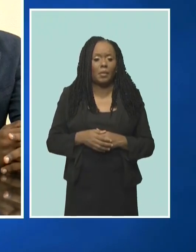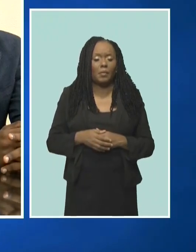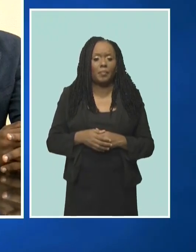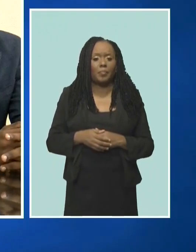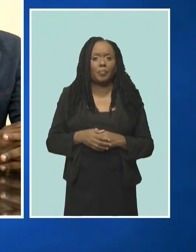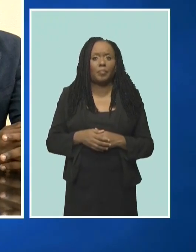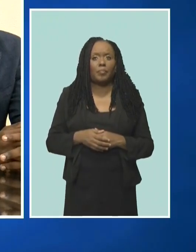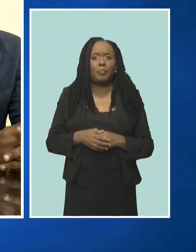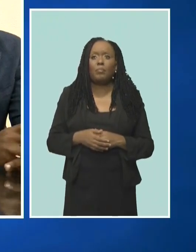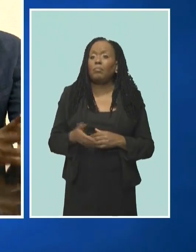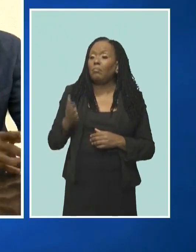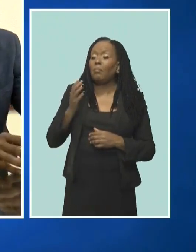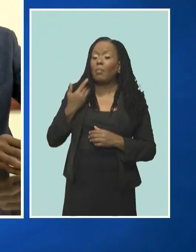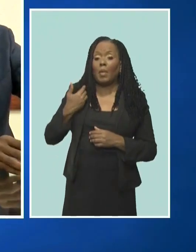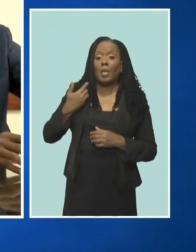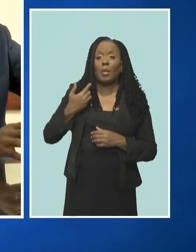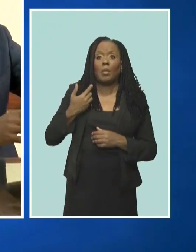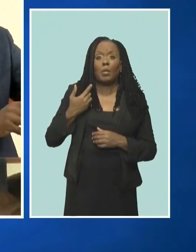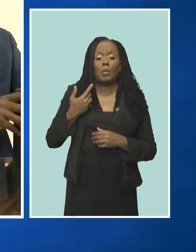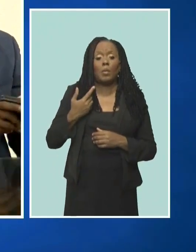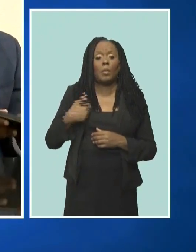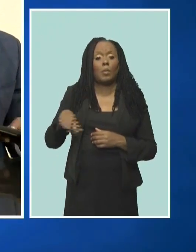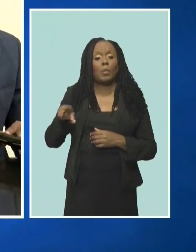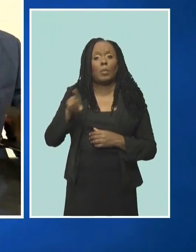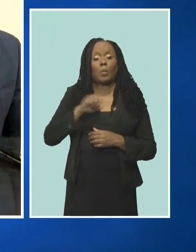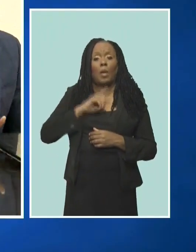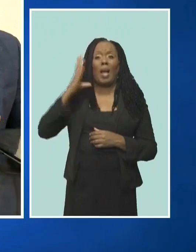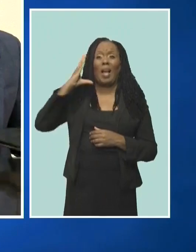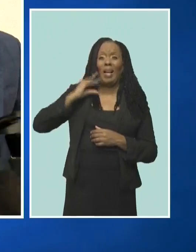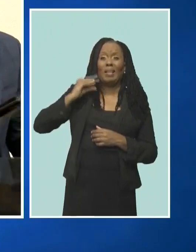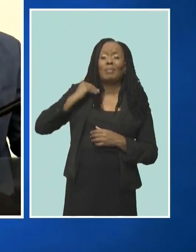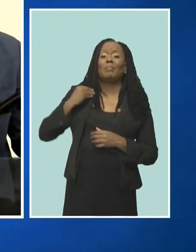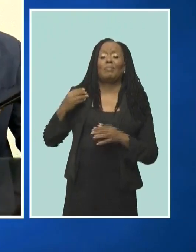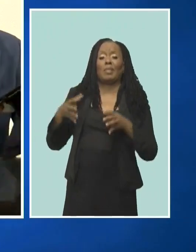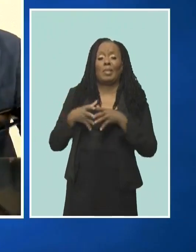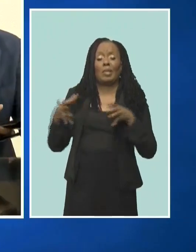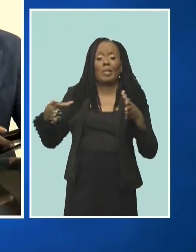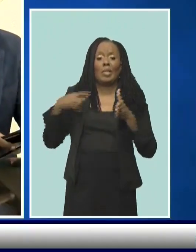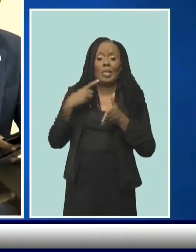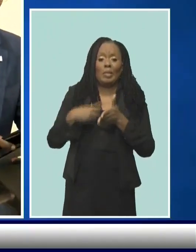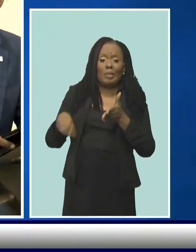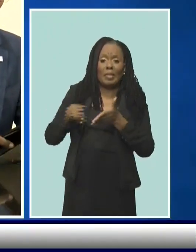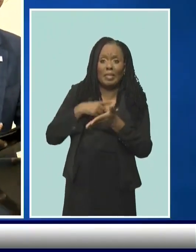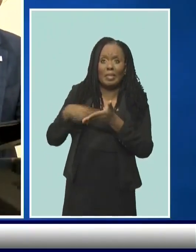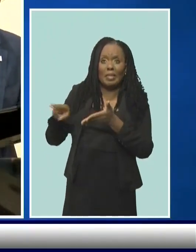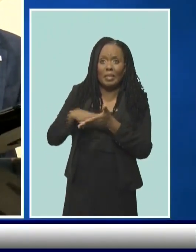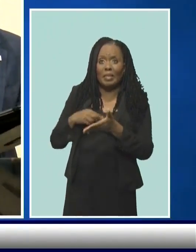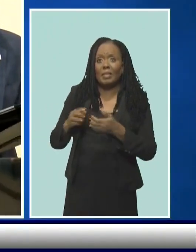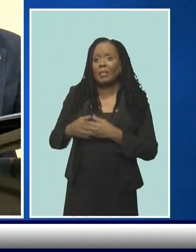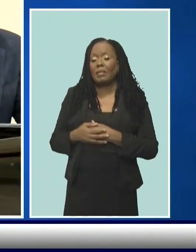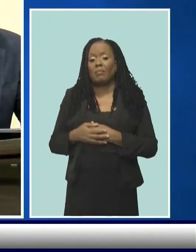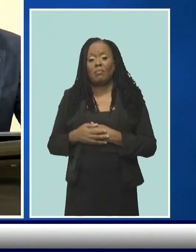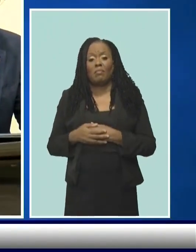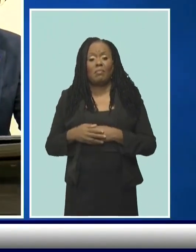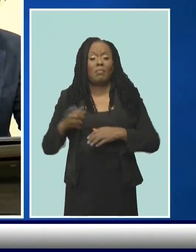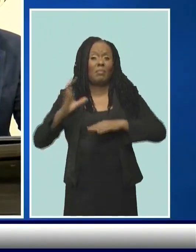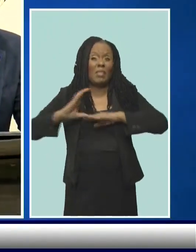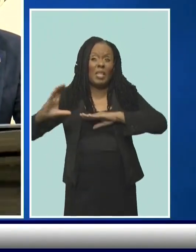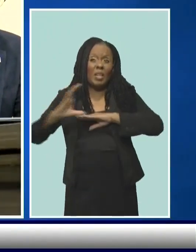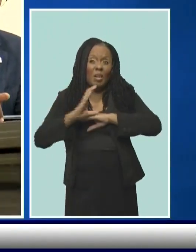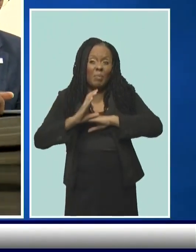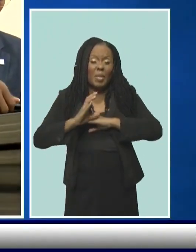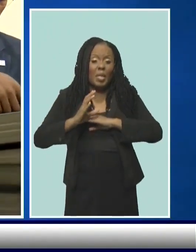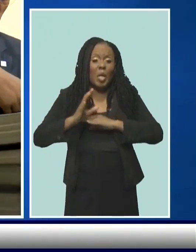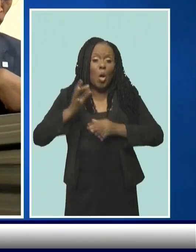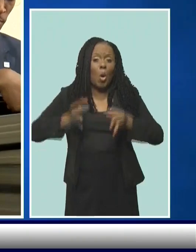the recipients of so much criticism at all levels, including at the Caribbean Court of Justice,